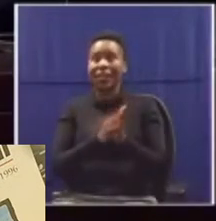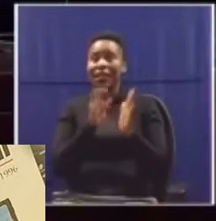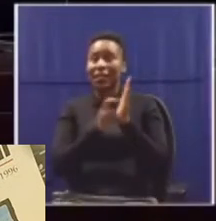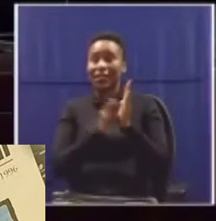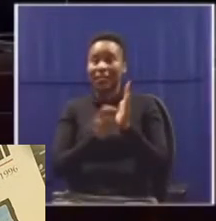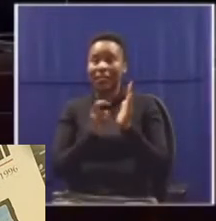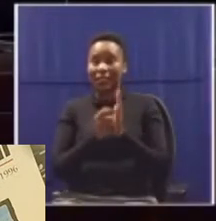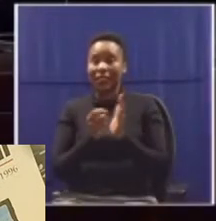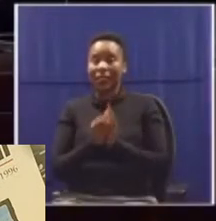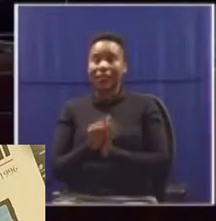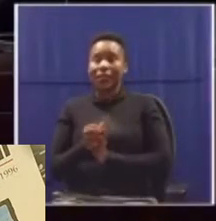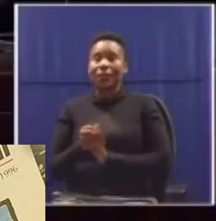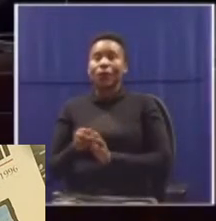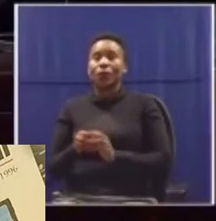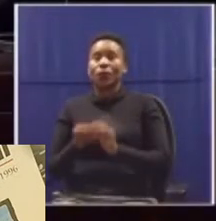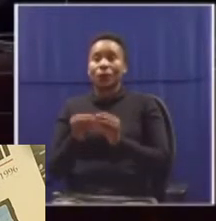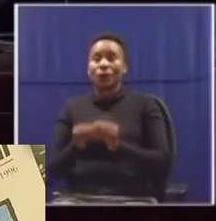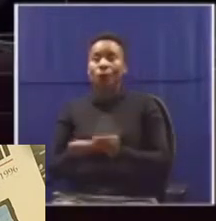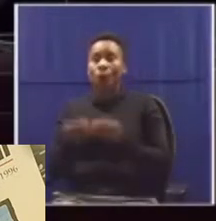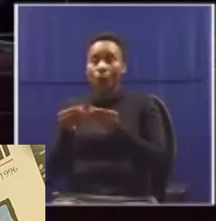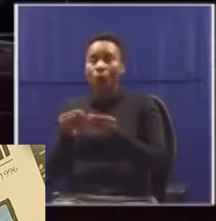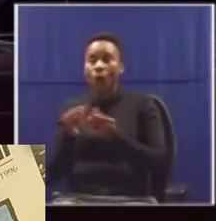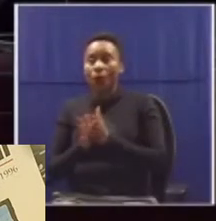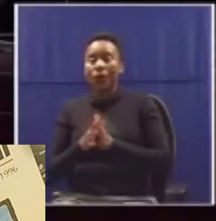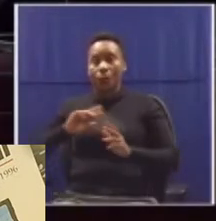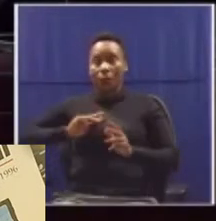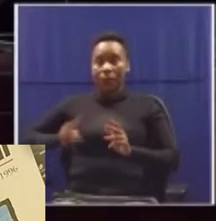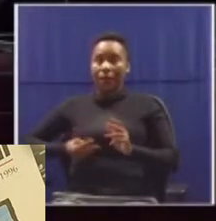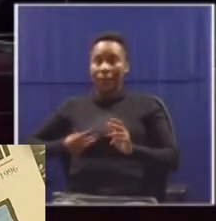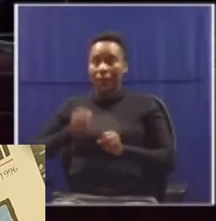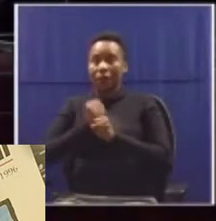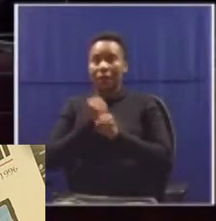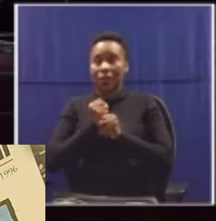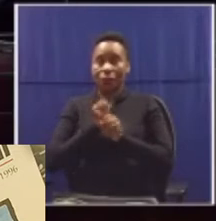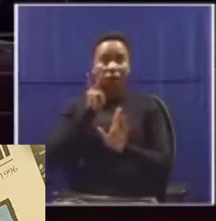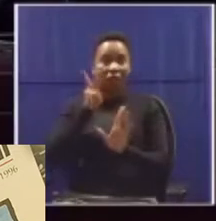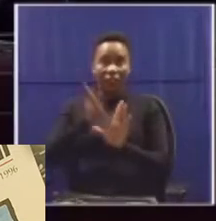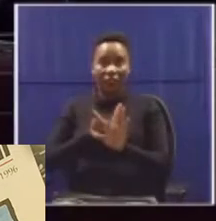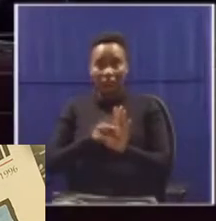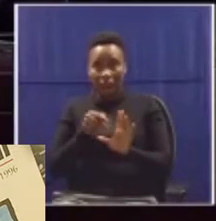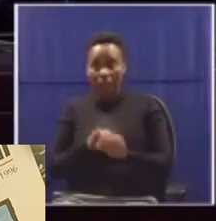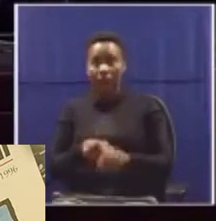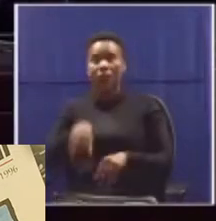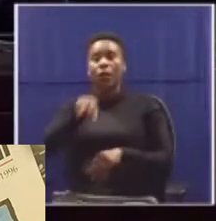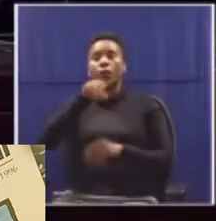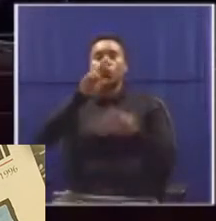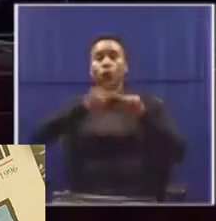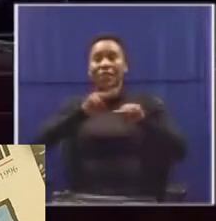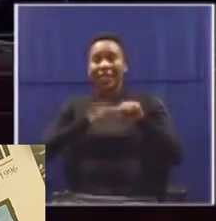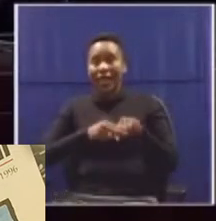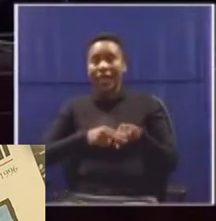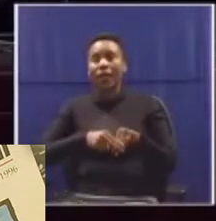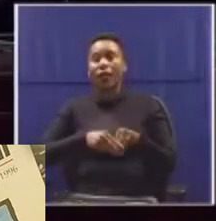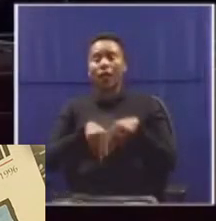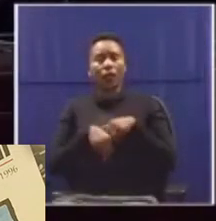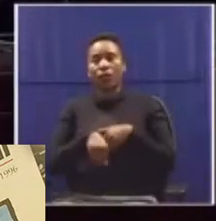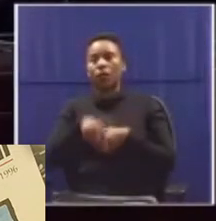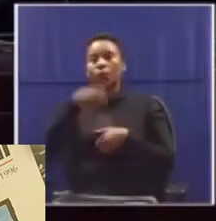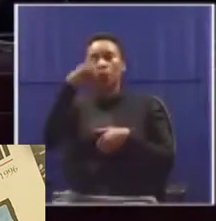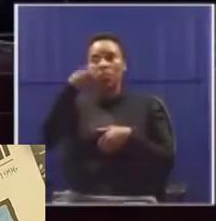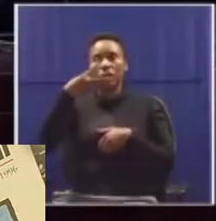the legal profession of our mother games on Tuesday the 25th of April 2023